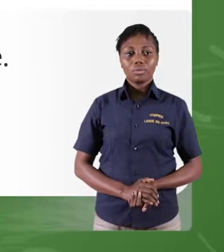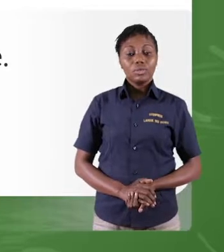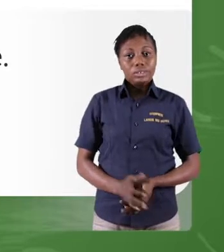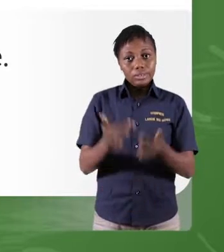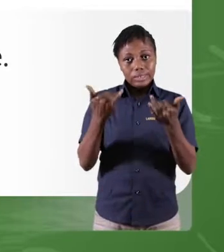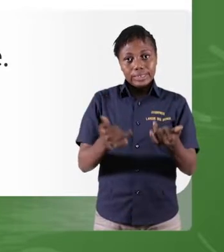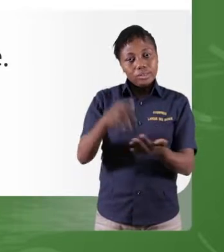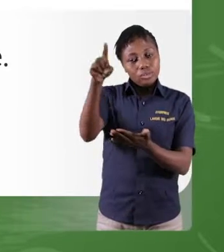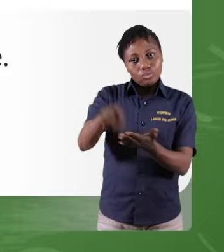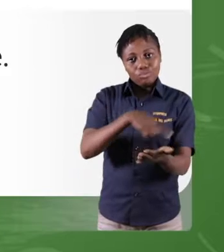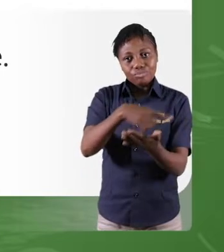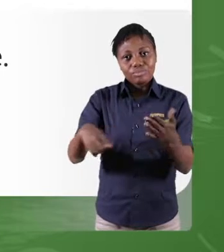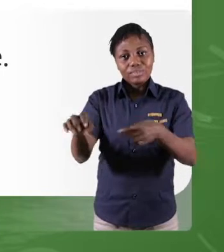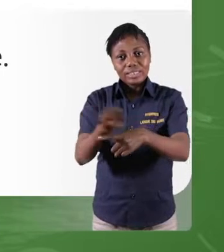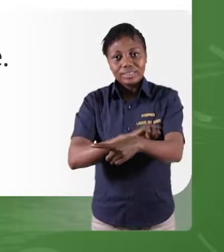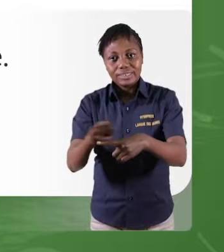Now, let's correct.